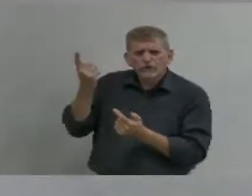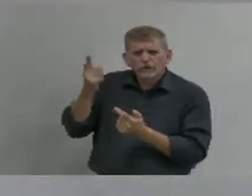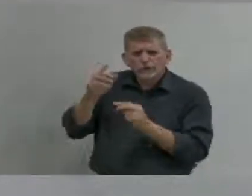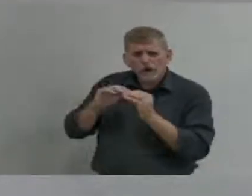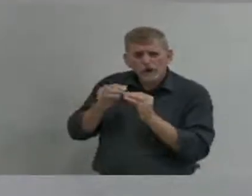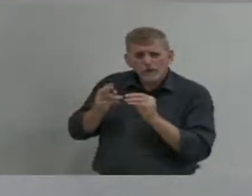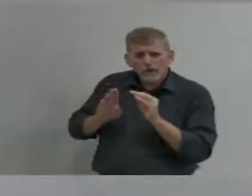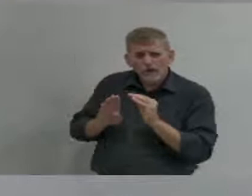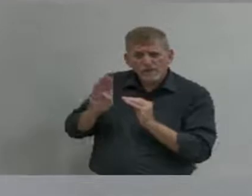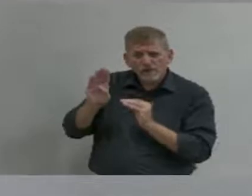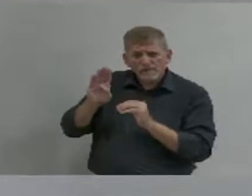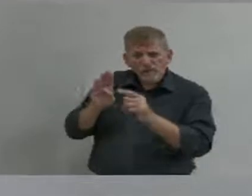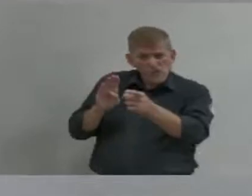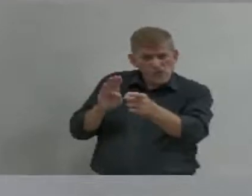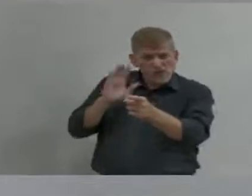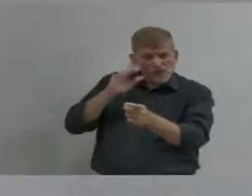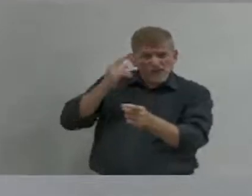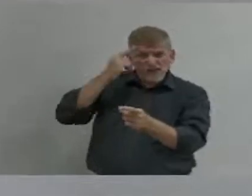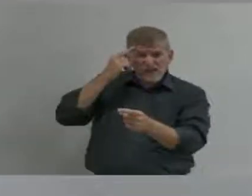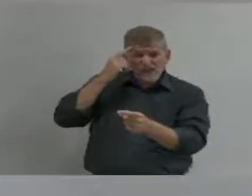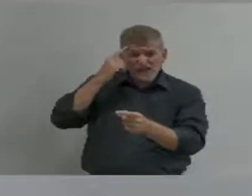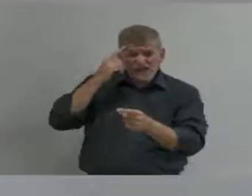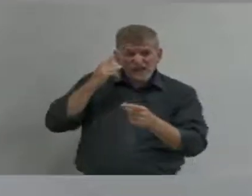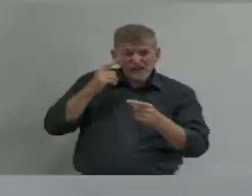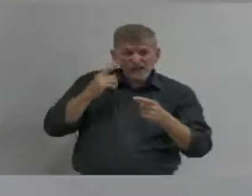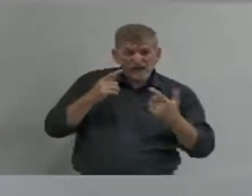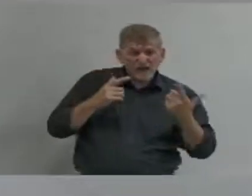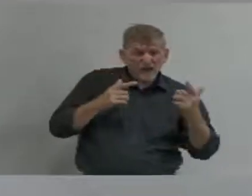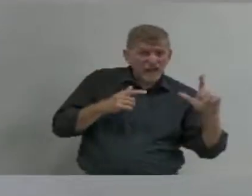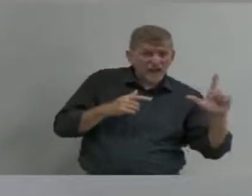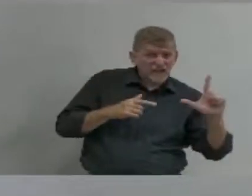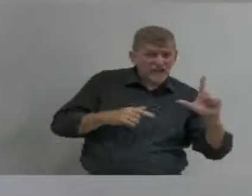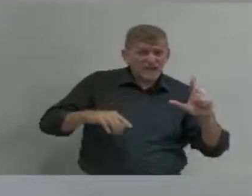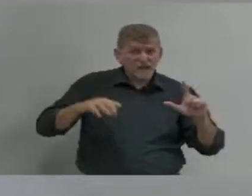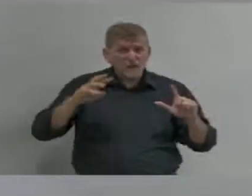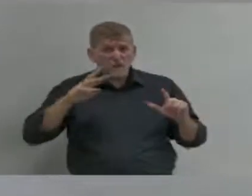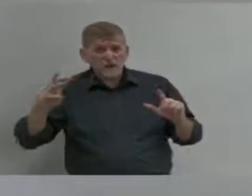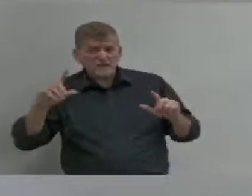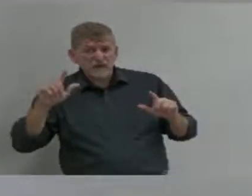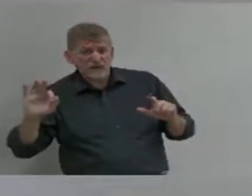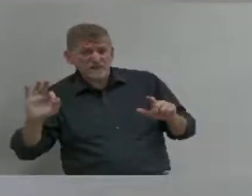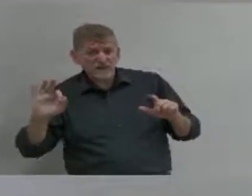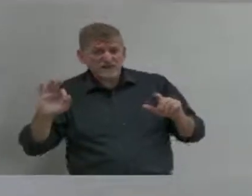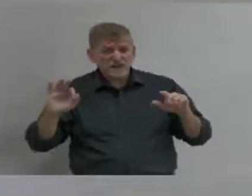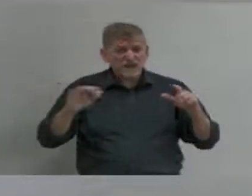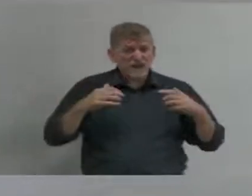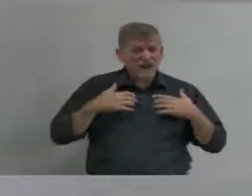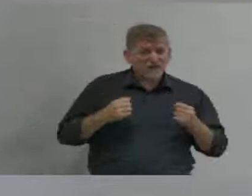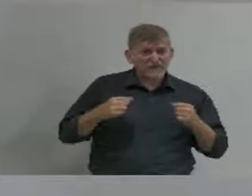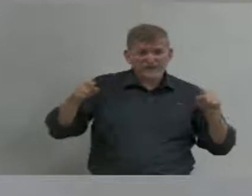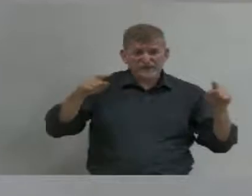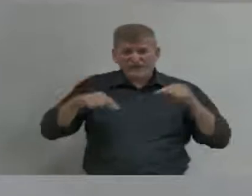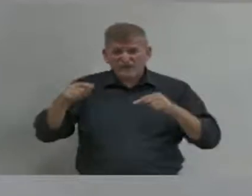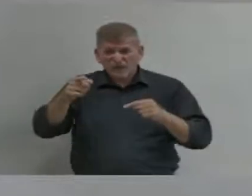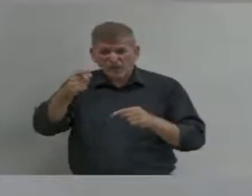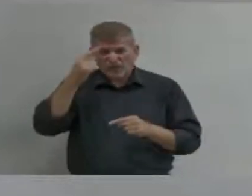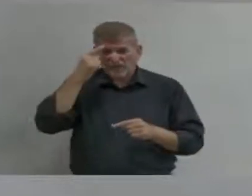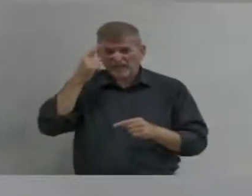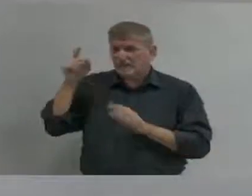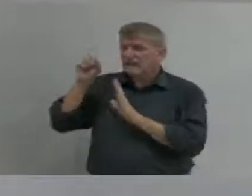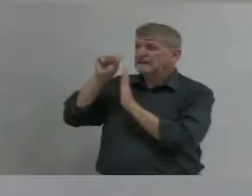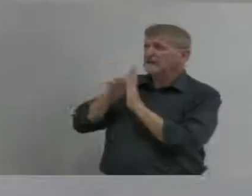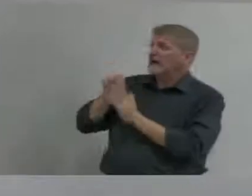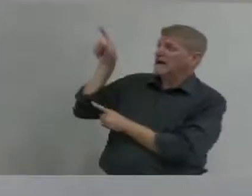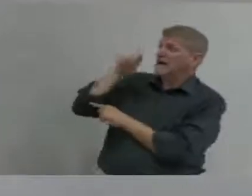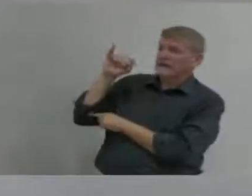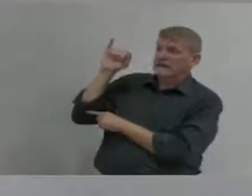that Steve Lafayette will join West Lafayette in a mask mandate? Will the Tippecanoe County Health Department issue a mask mandate if the state one ends?